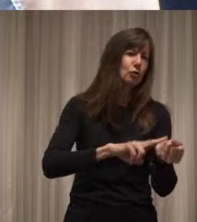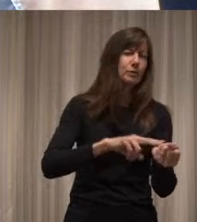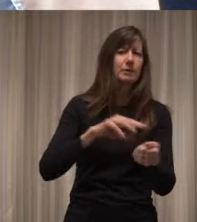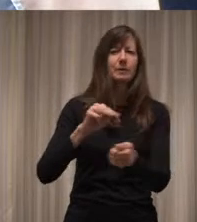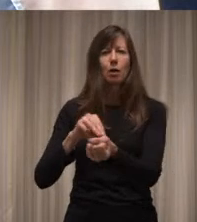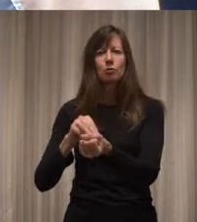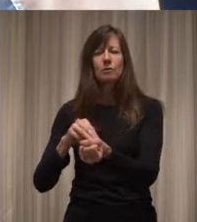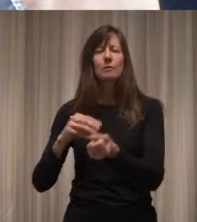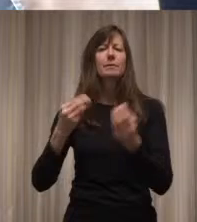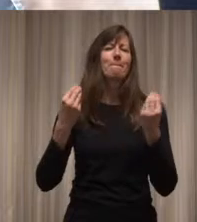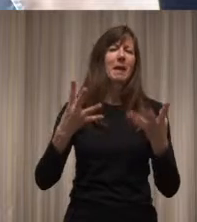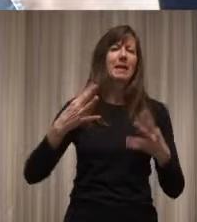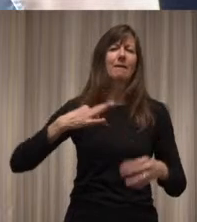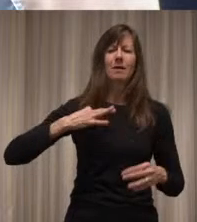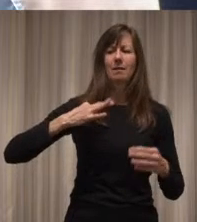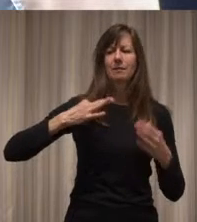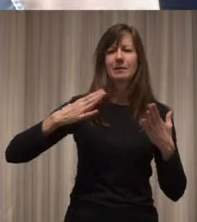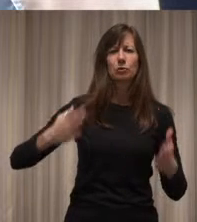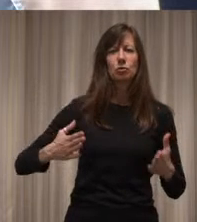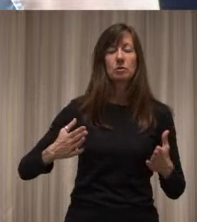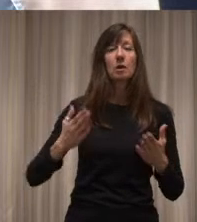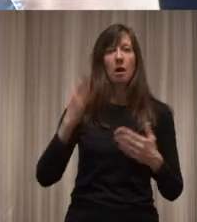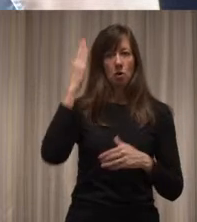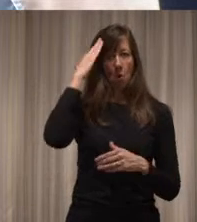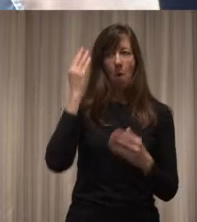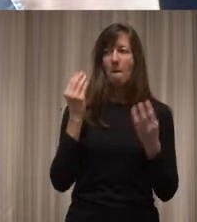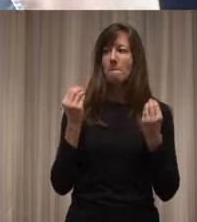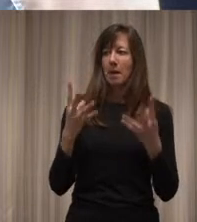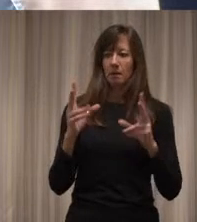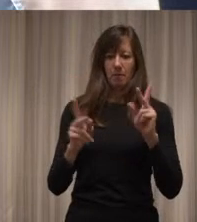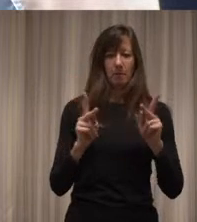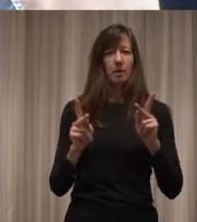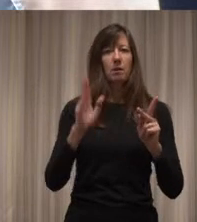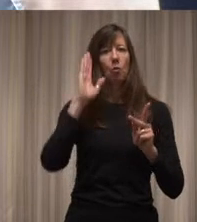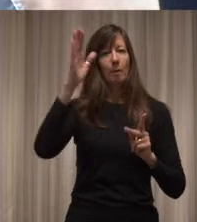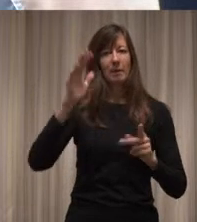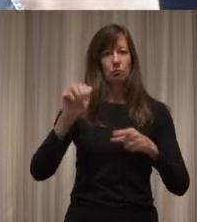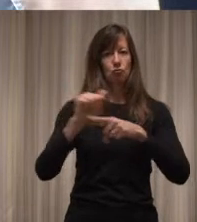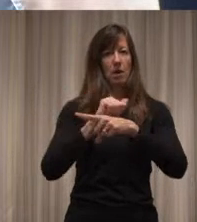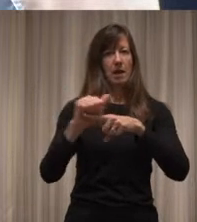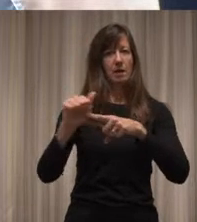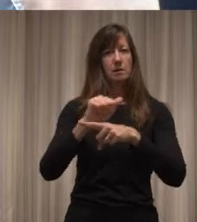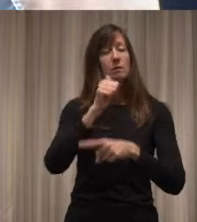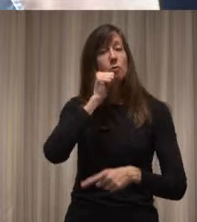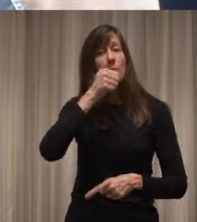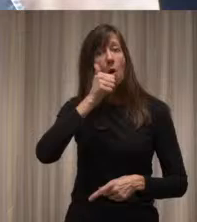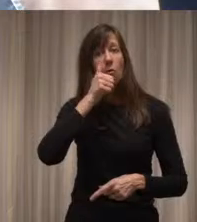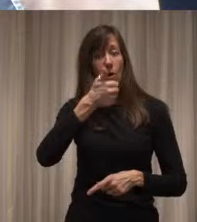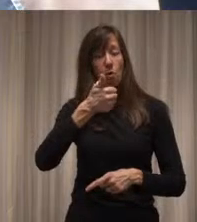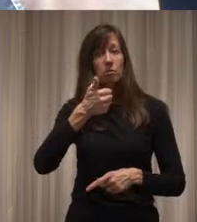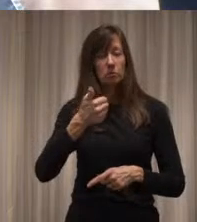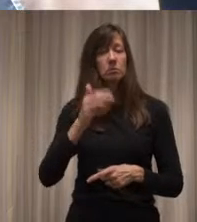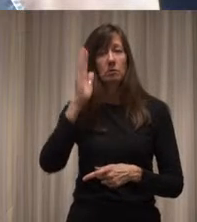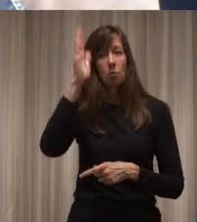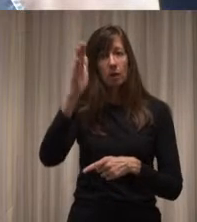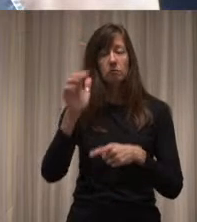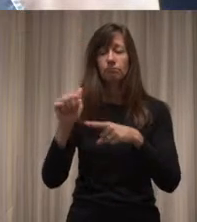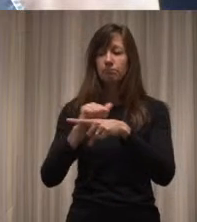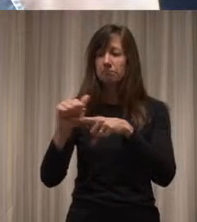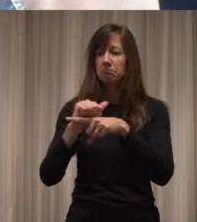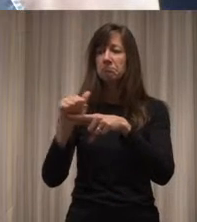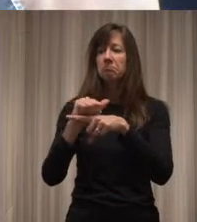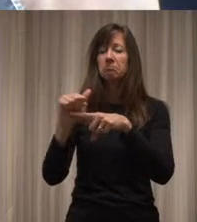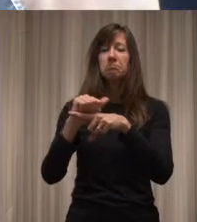and tomorrow will actually get trained at one of our 2 facilities, our point of distribution sites. They will get trained